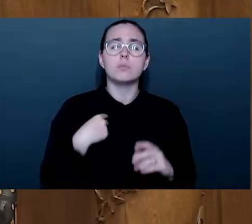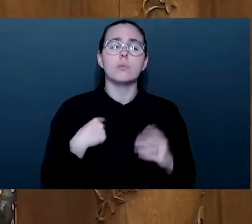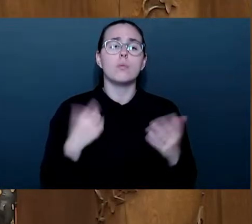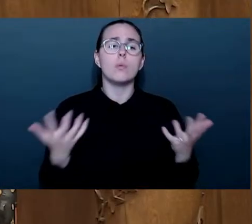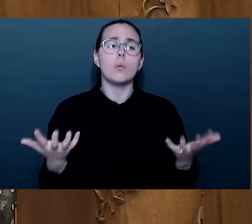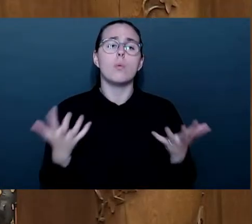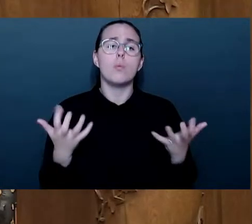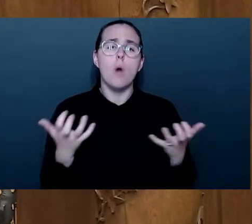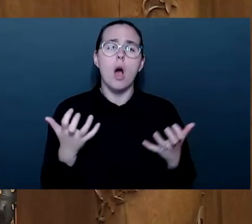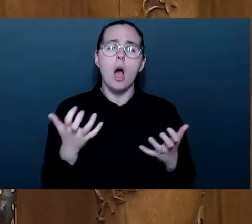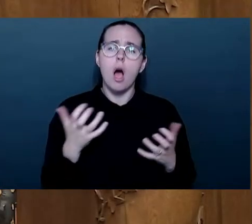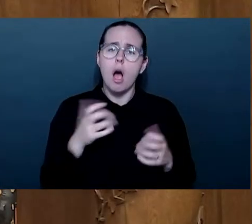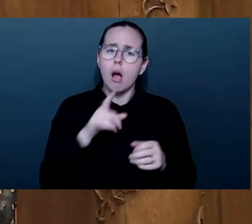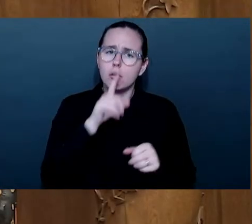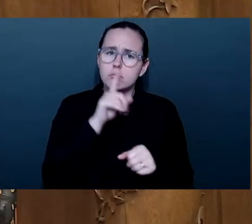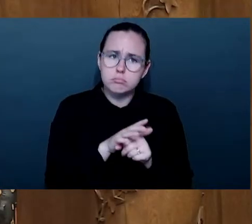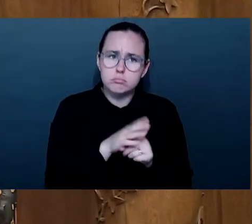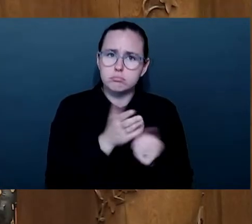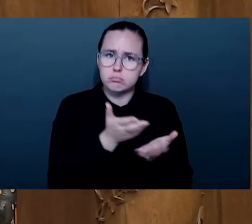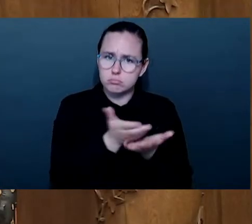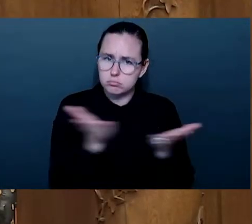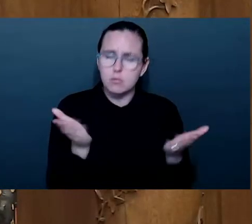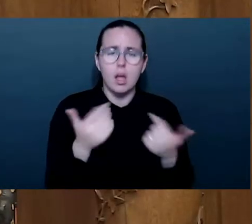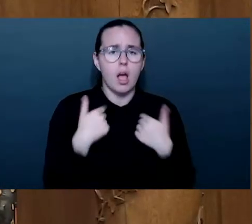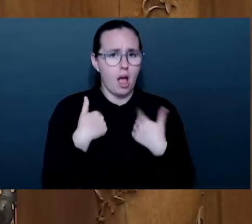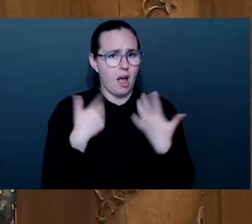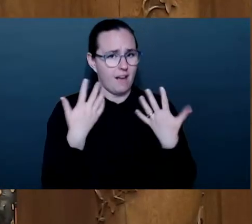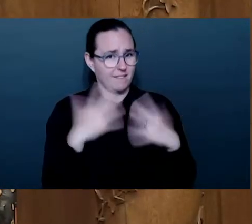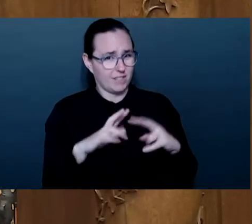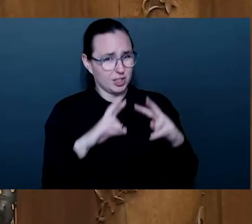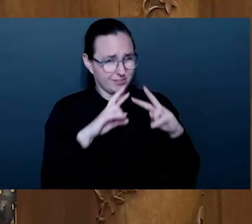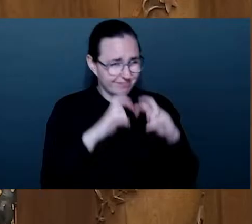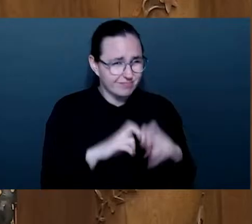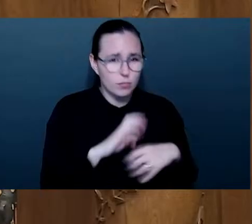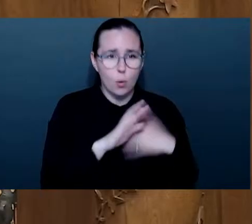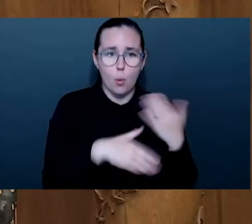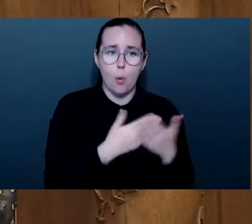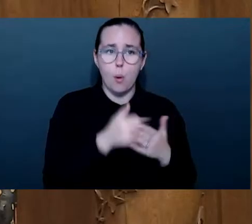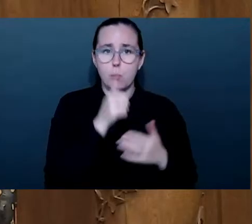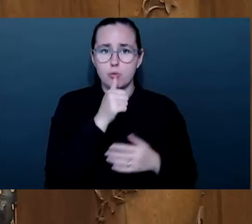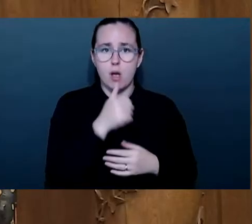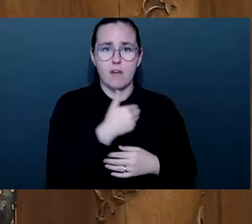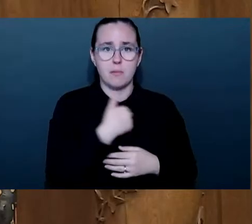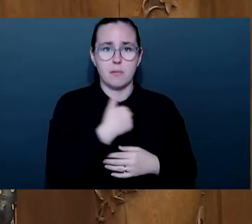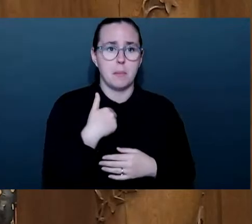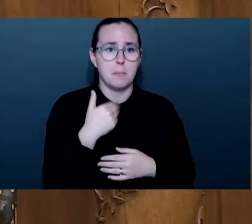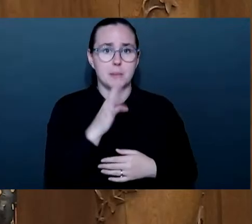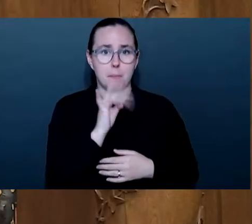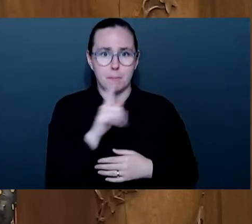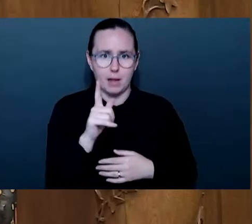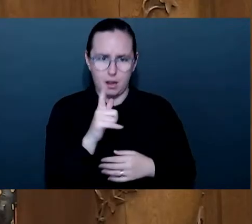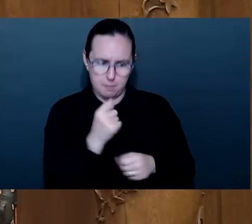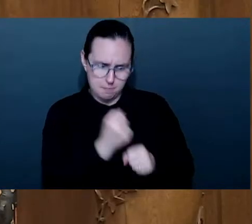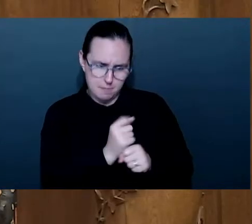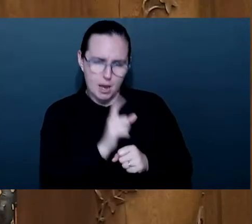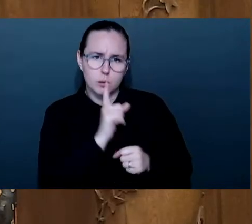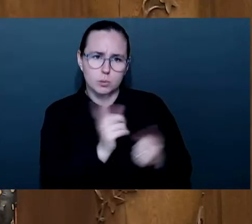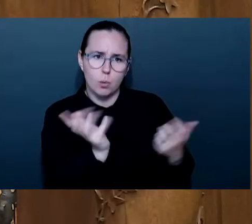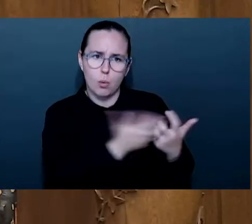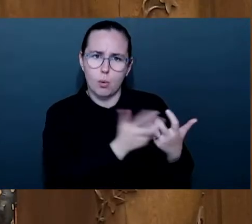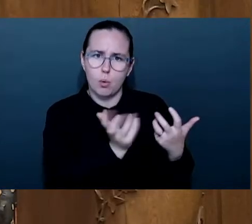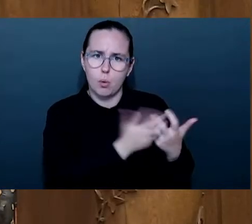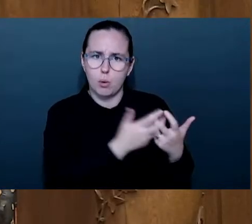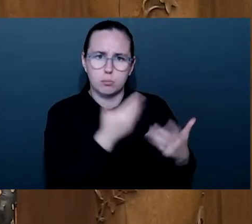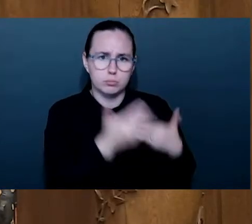bill for its procedural admissibility. The Chair has no hesitation to rule on the admissibility of a private